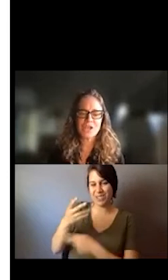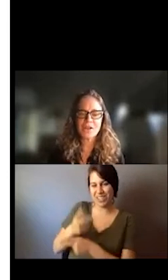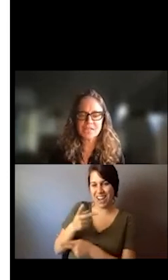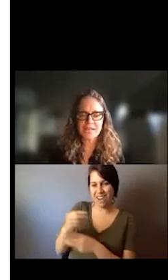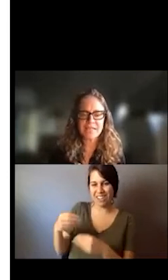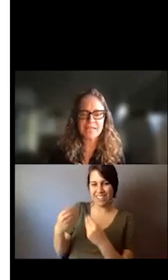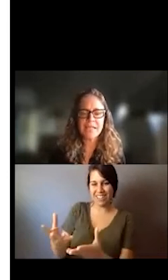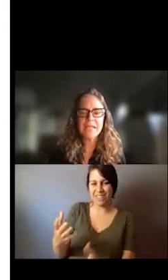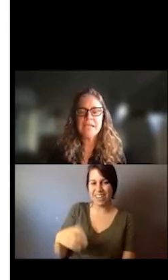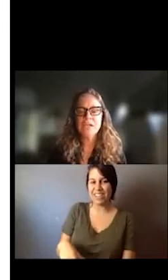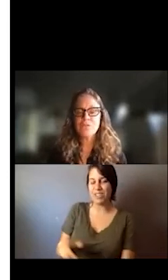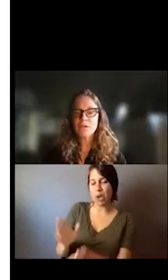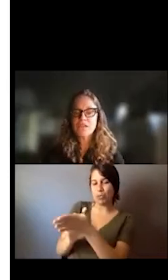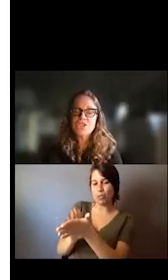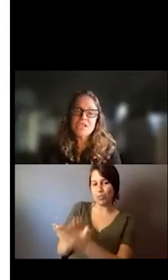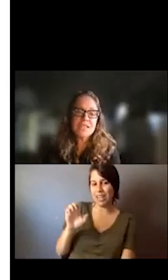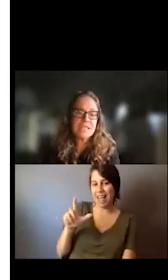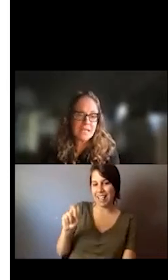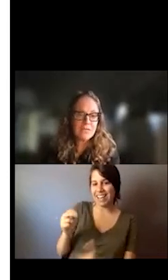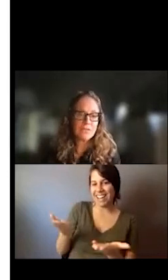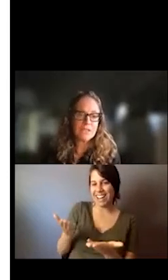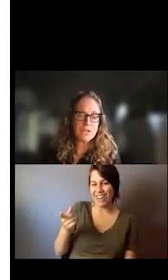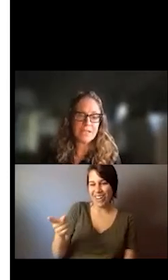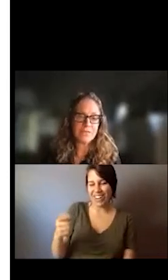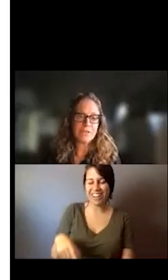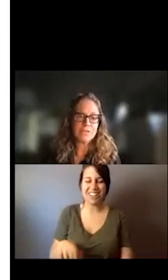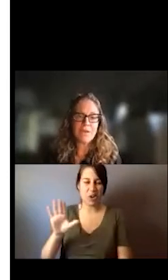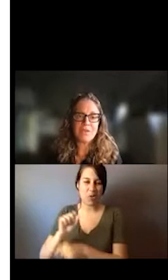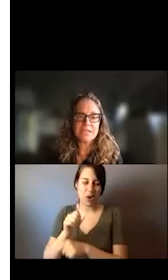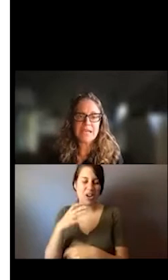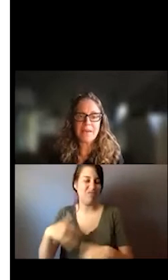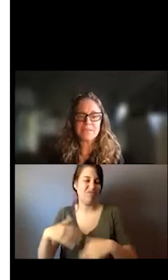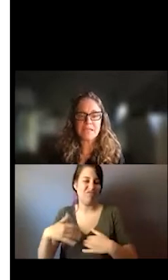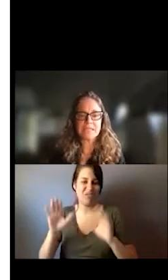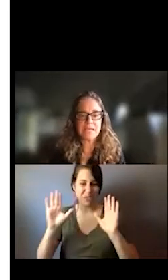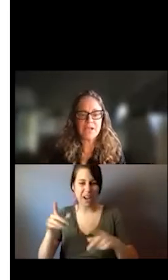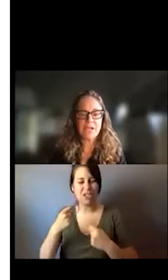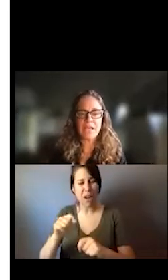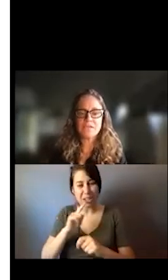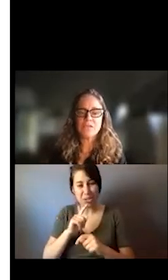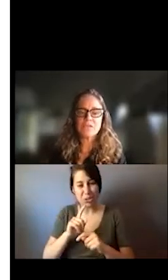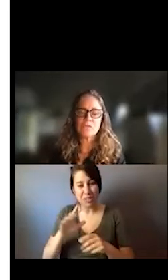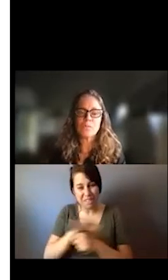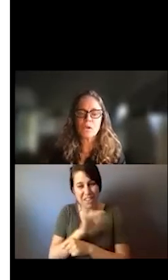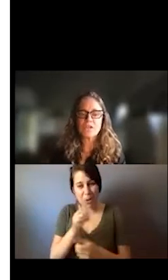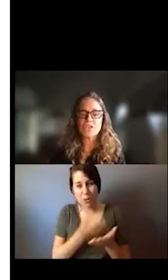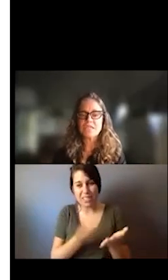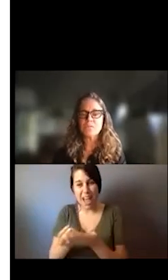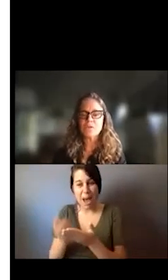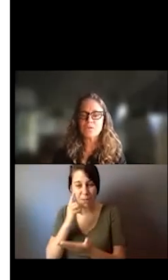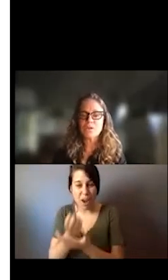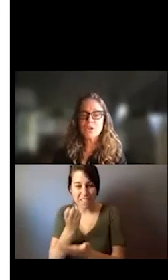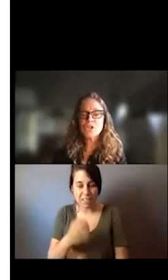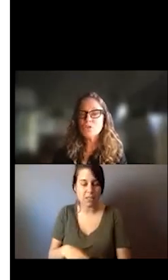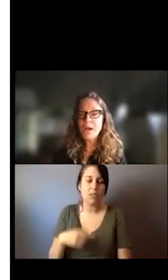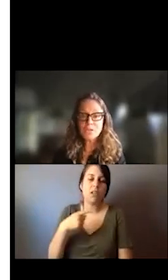delivery. So shout out to Ellen here for the work that she has done, really trying to fill some evidence gaps in this area. So this is from work that